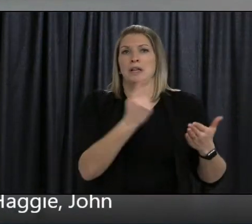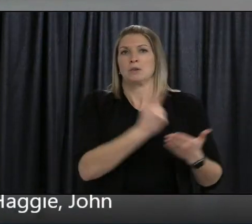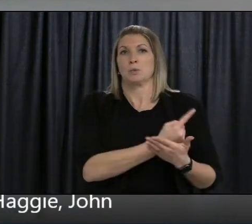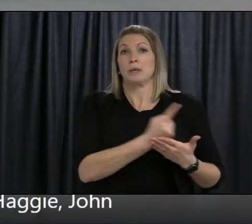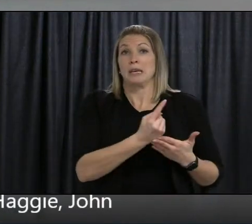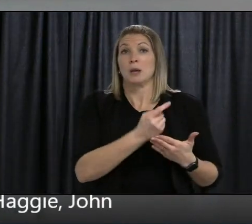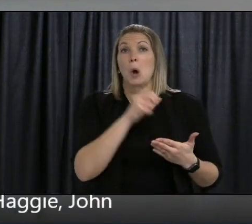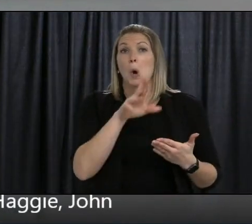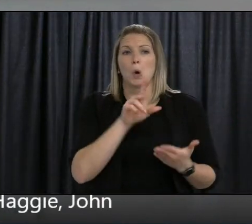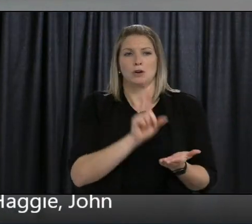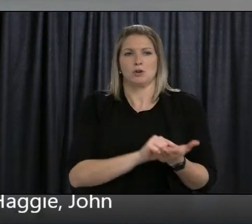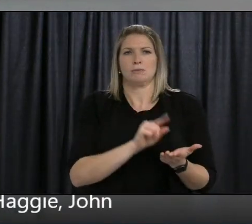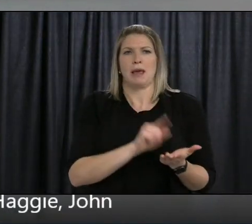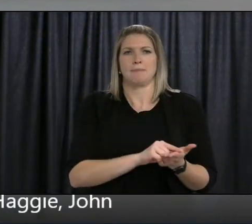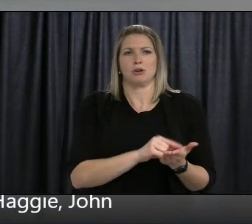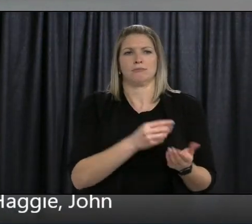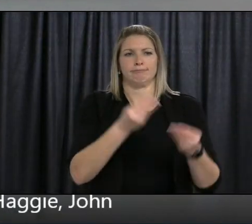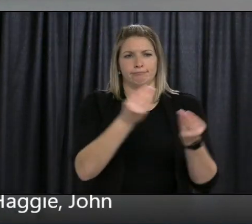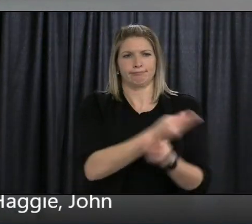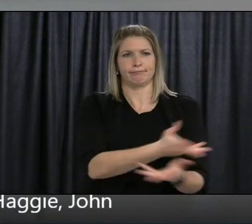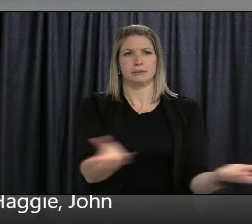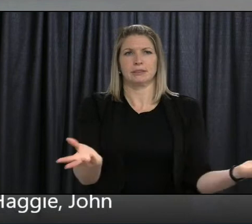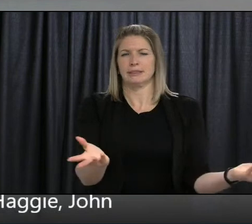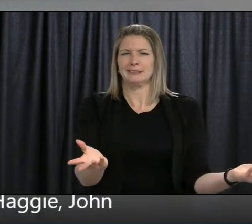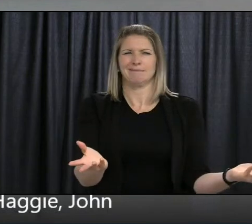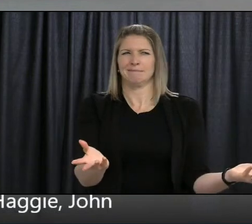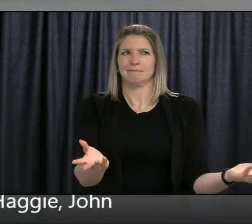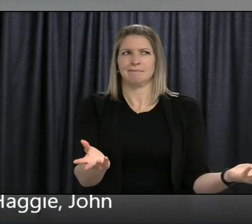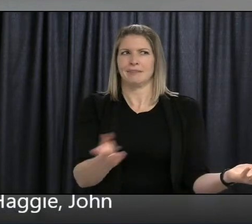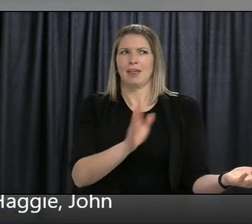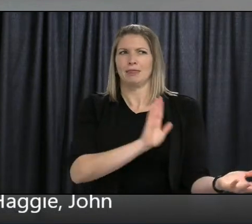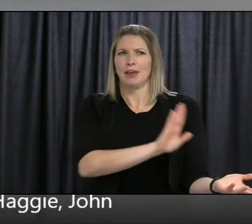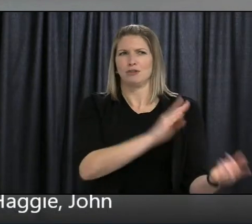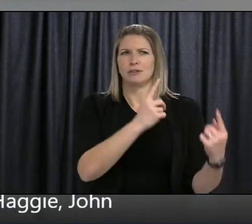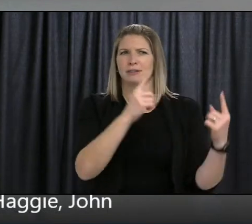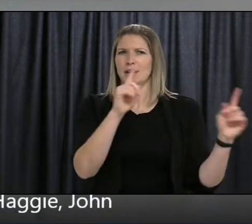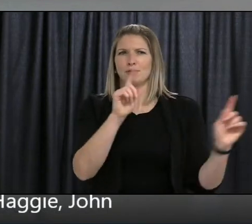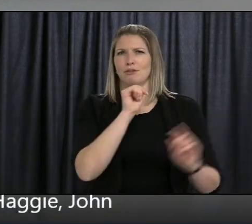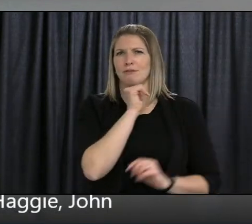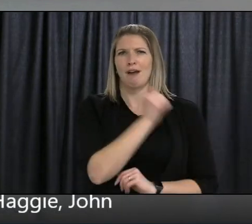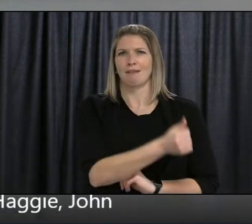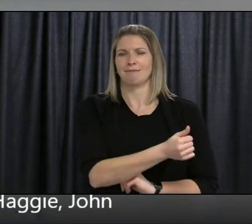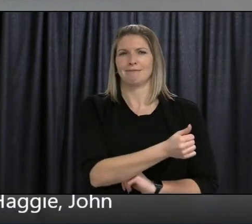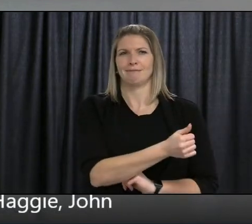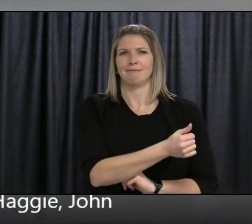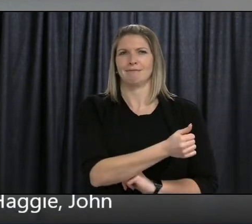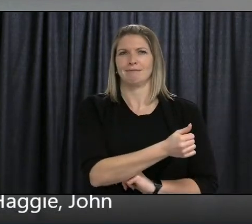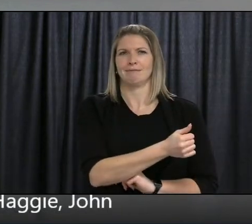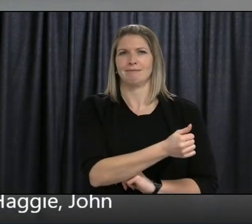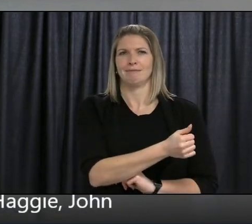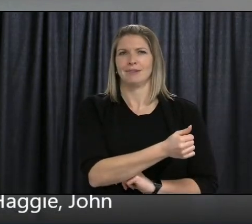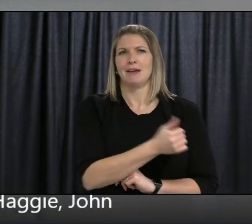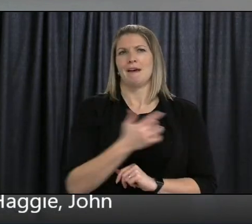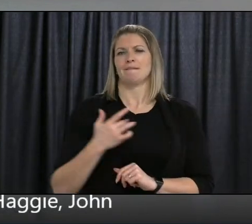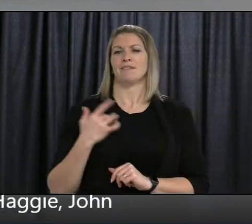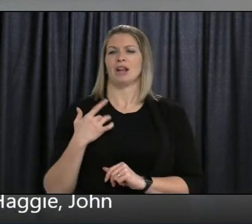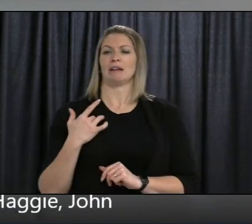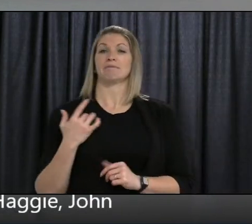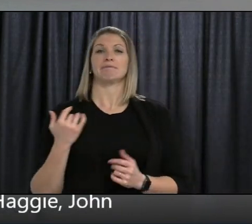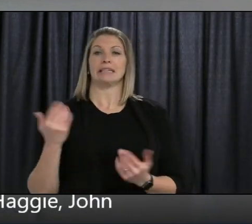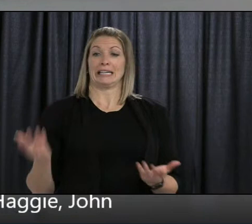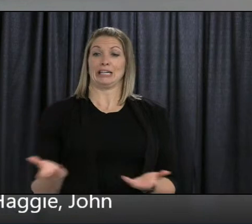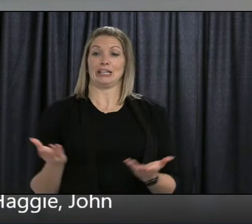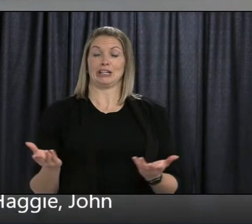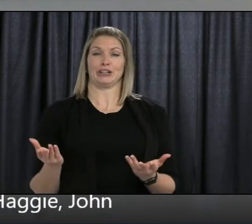paper, we have not seen some of the communications issues, particularly that